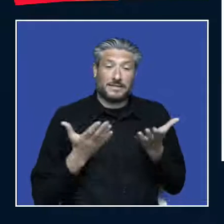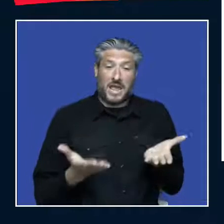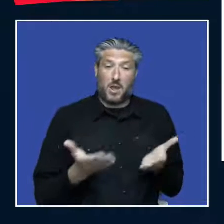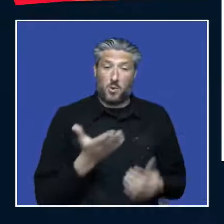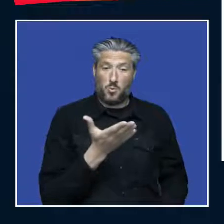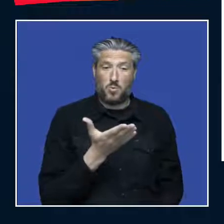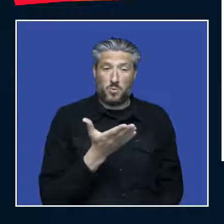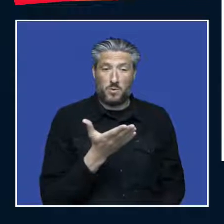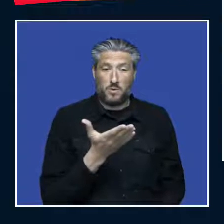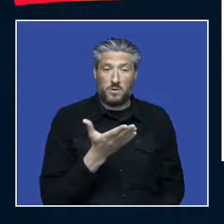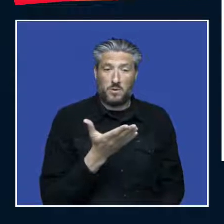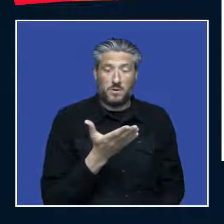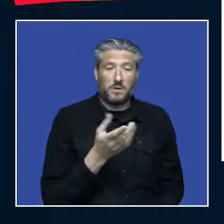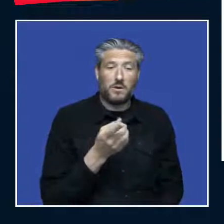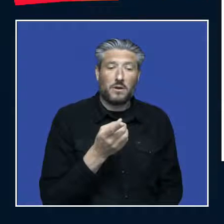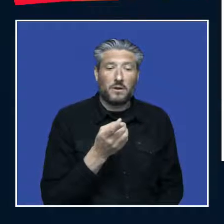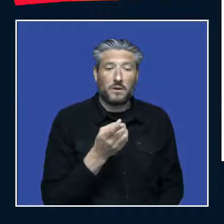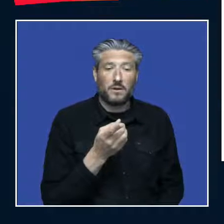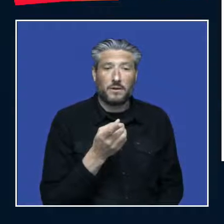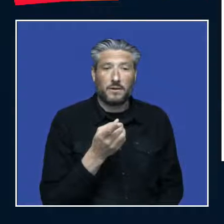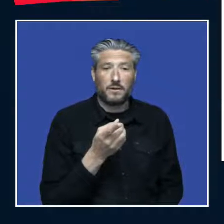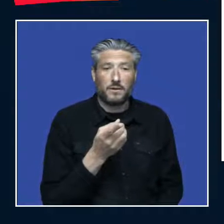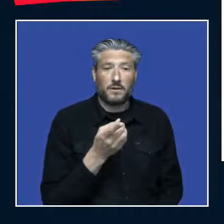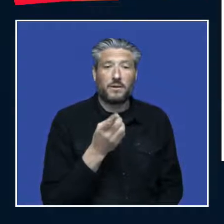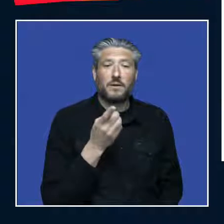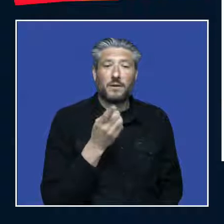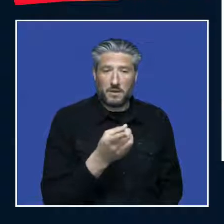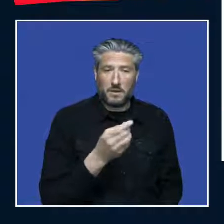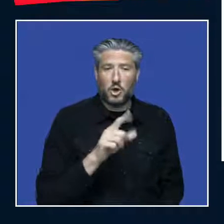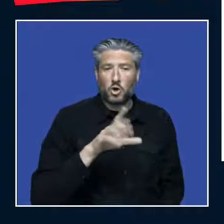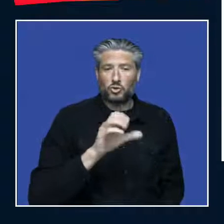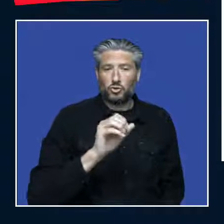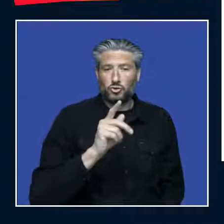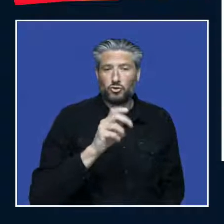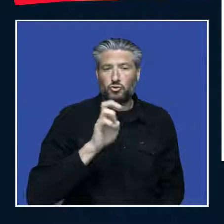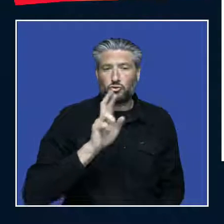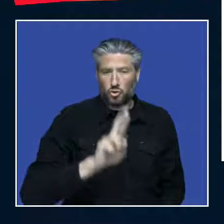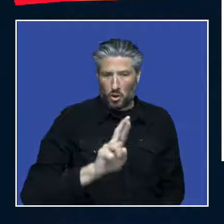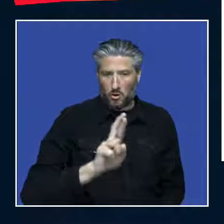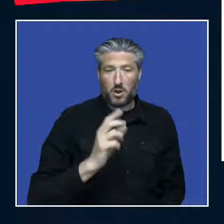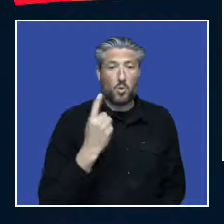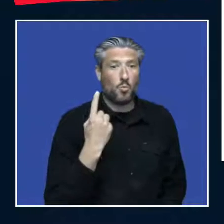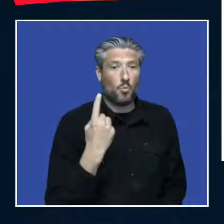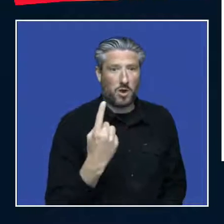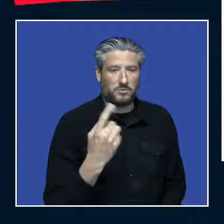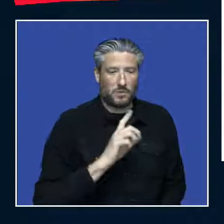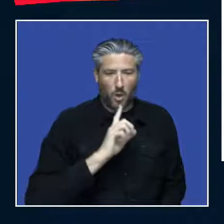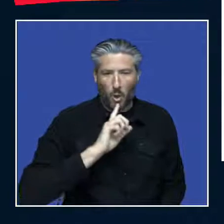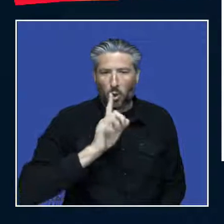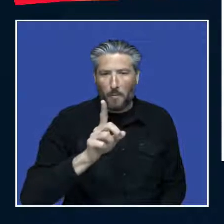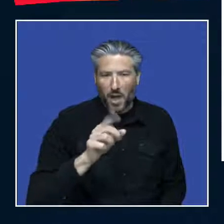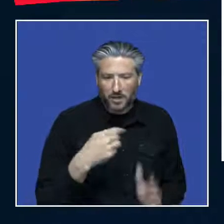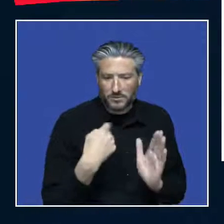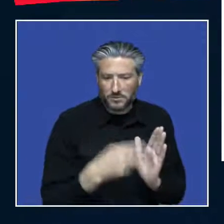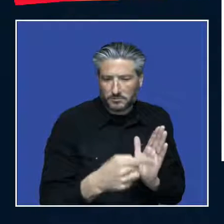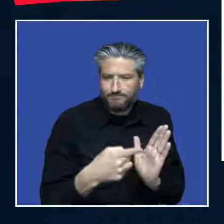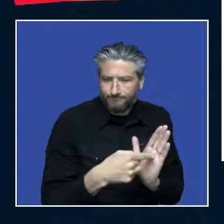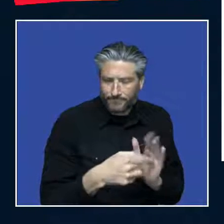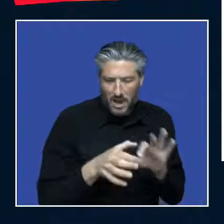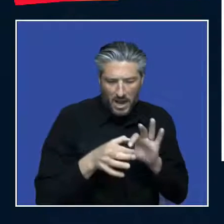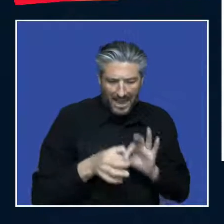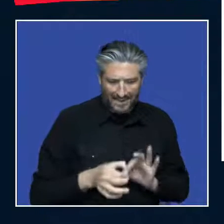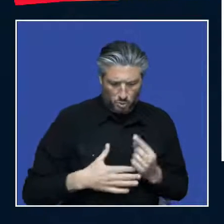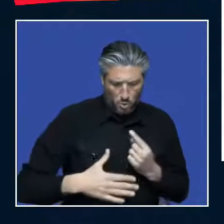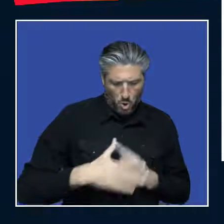build command. So no, the docker1 command, because it always looks if you have the image already locally, and if you don't, it will just pull